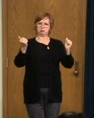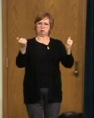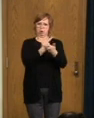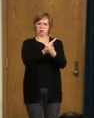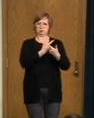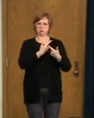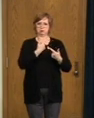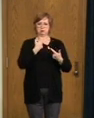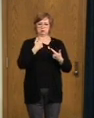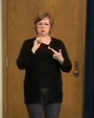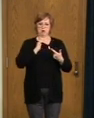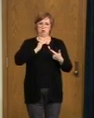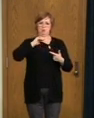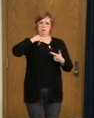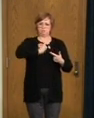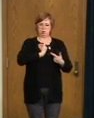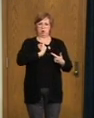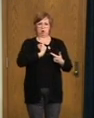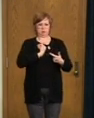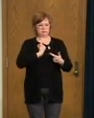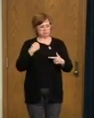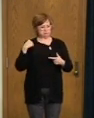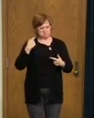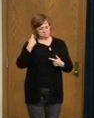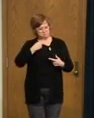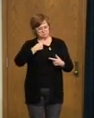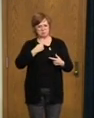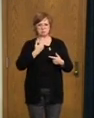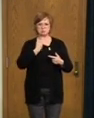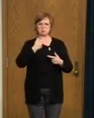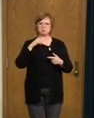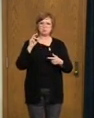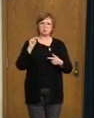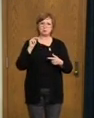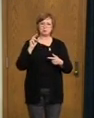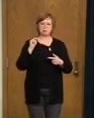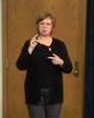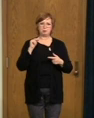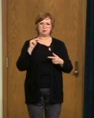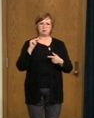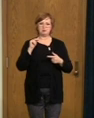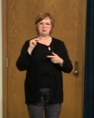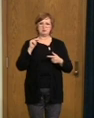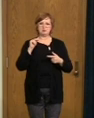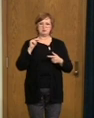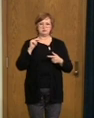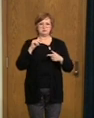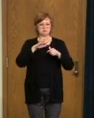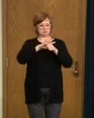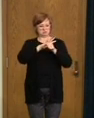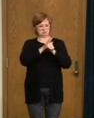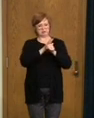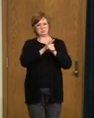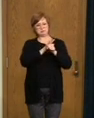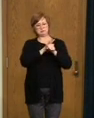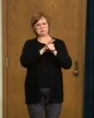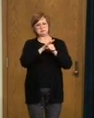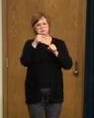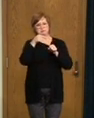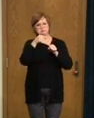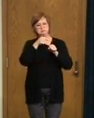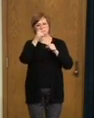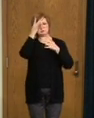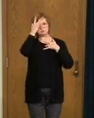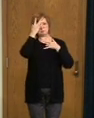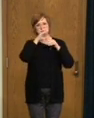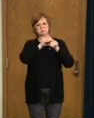done this to ourselves. This is a virus that we have faced, and we have faced together across this province. Really.